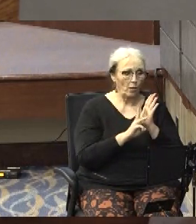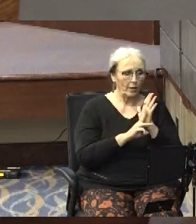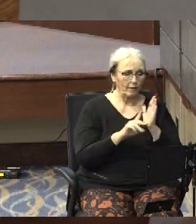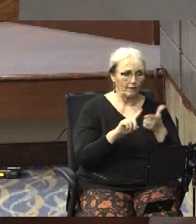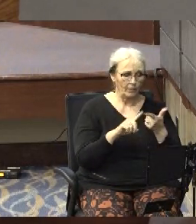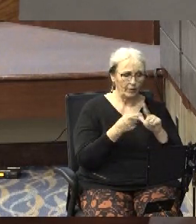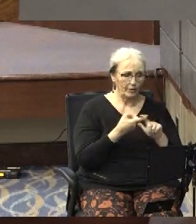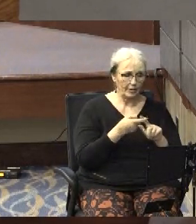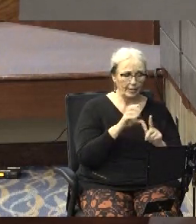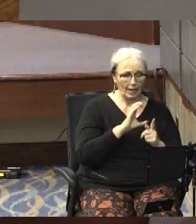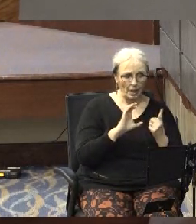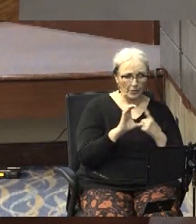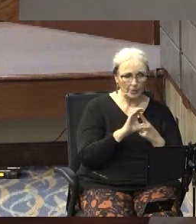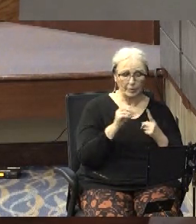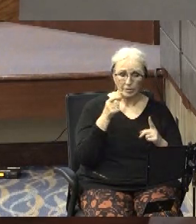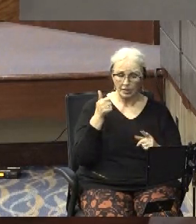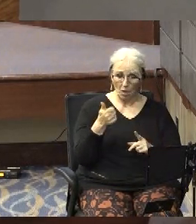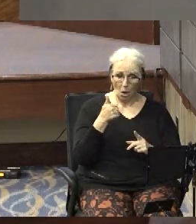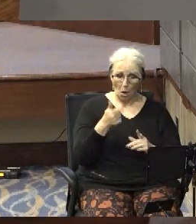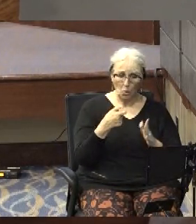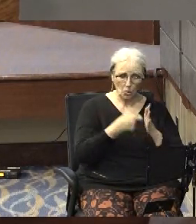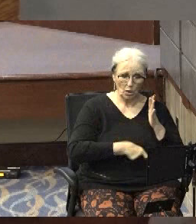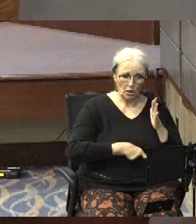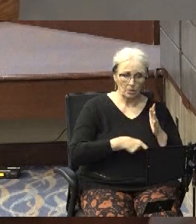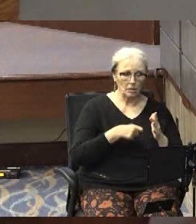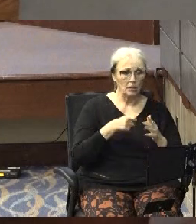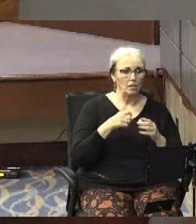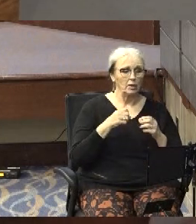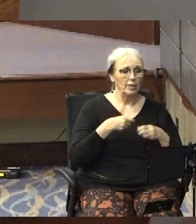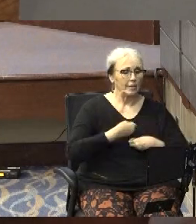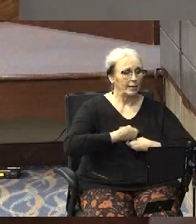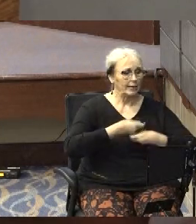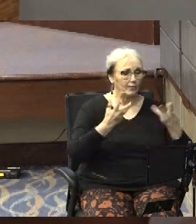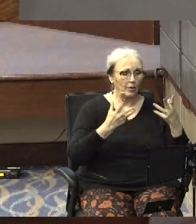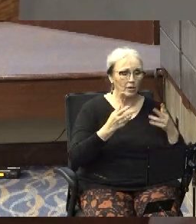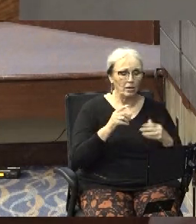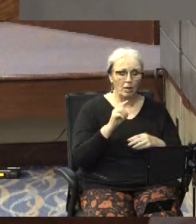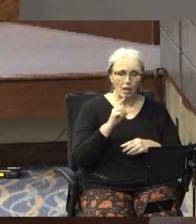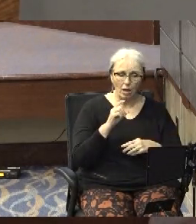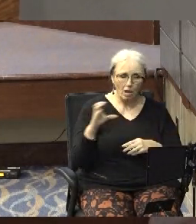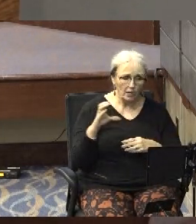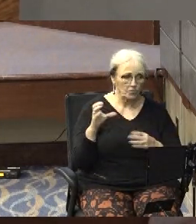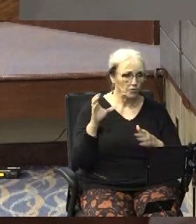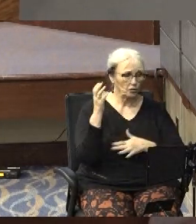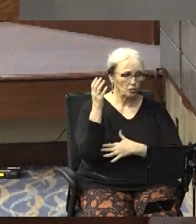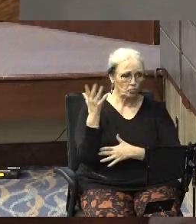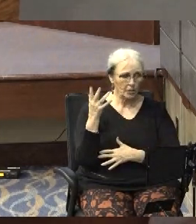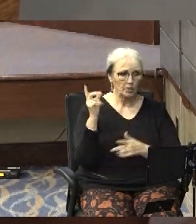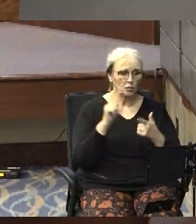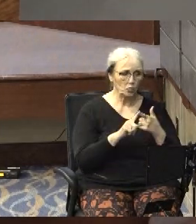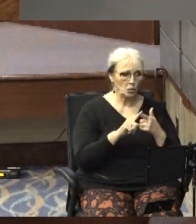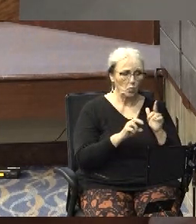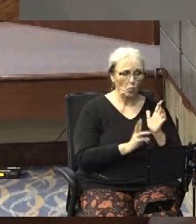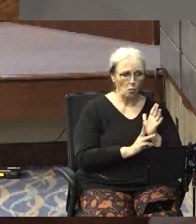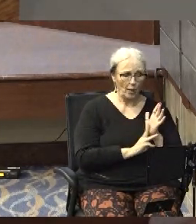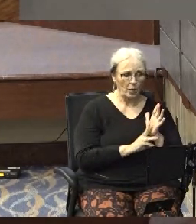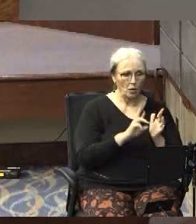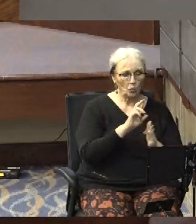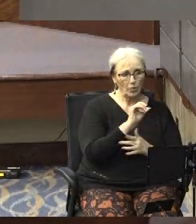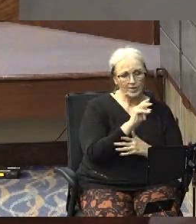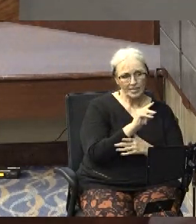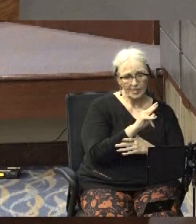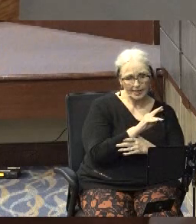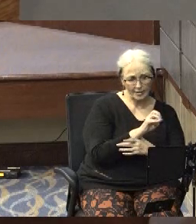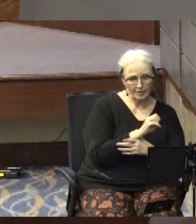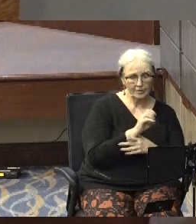his own cost, has given away hundreds of trees to Waco residents. They're putting them in their yards. Matter of fact,